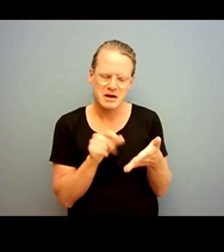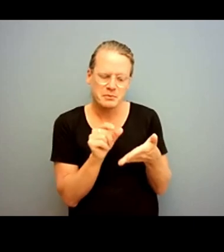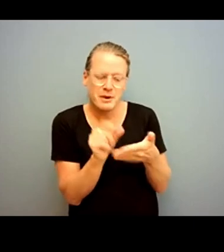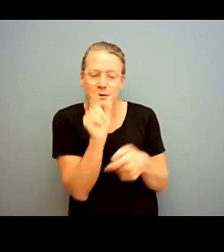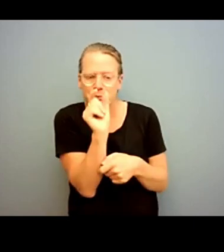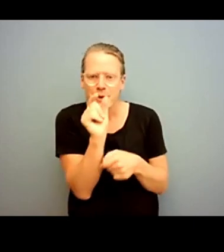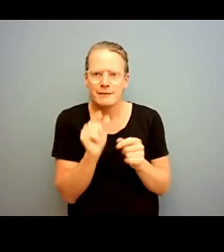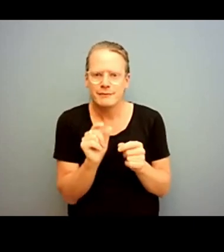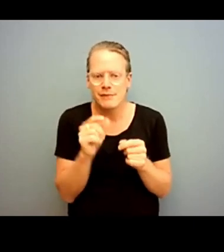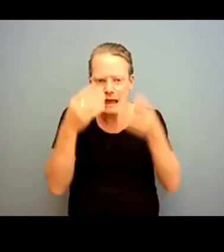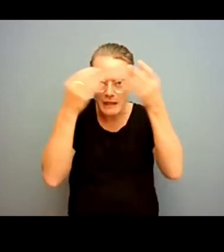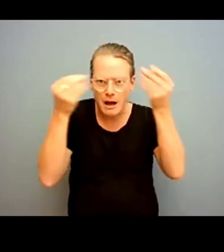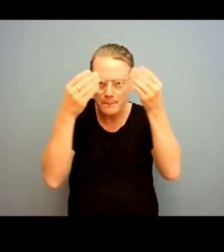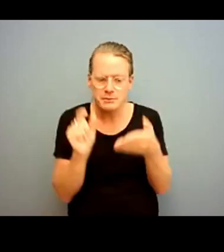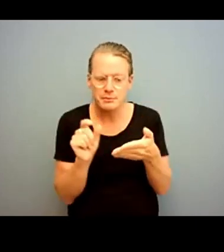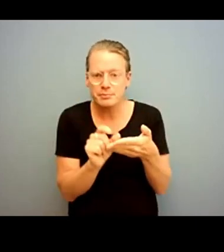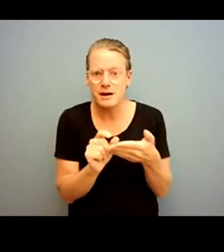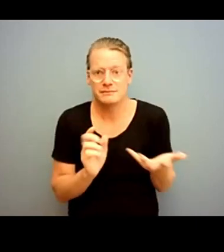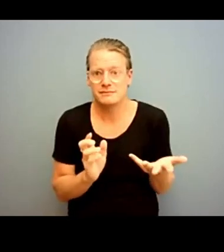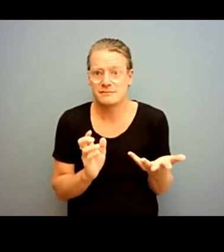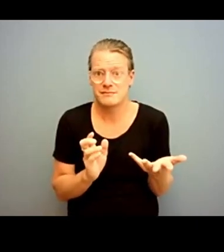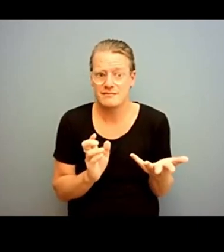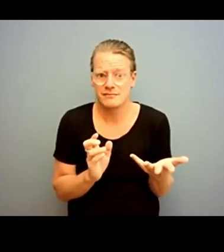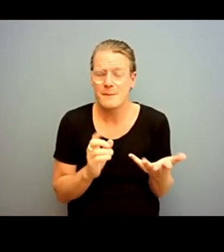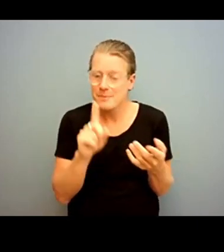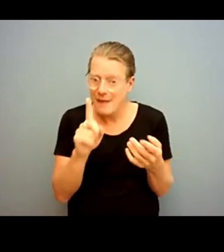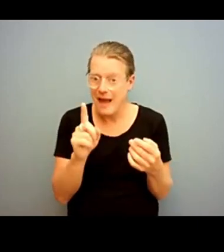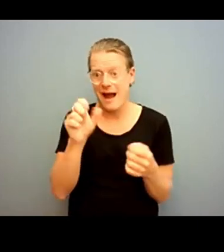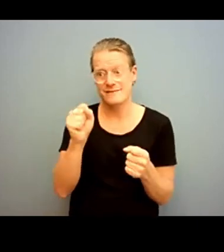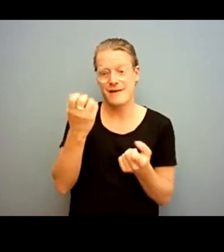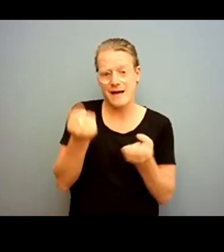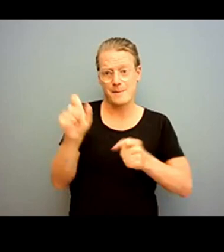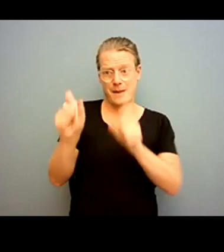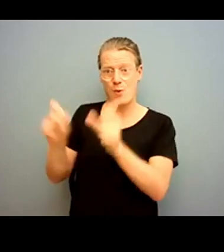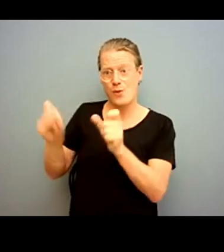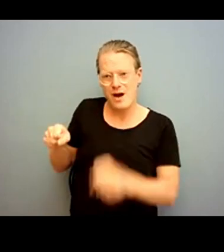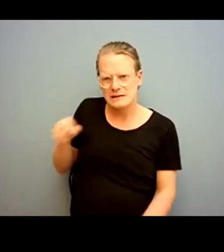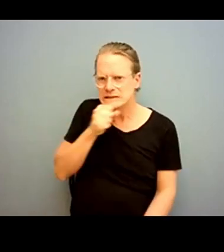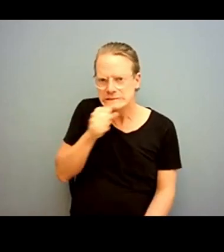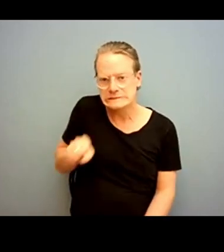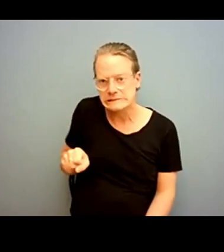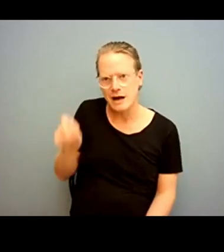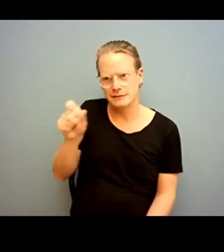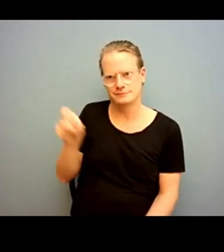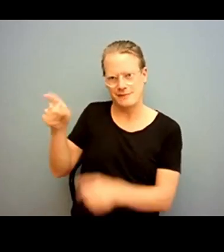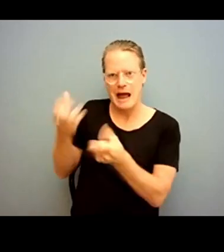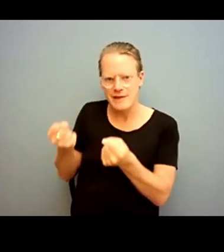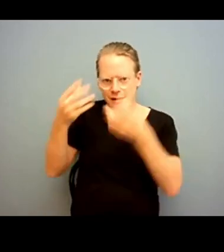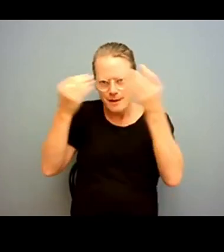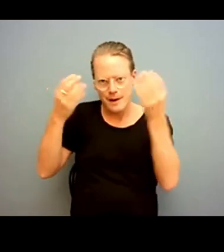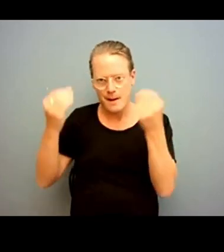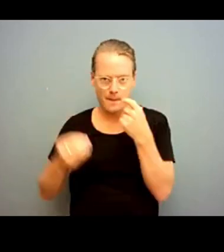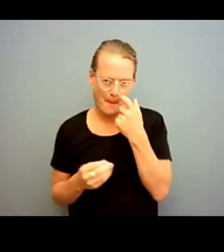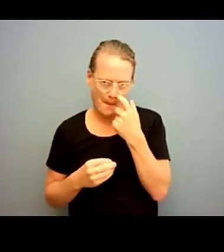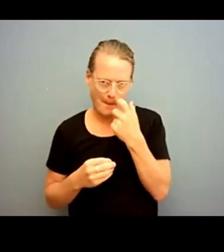the body of the treaty. Why not? The answer is simple. It's nothing to do with principle. It has everything to do